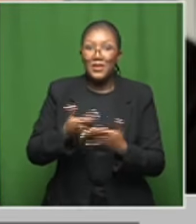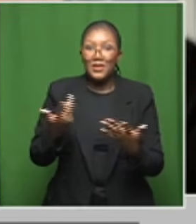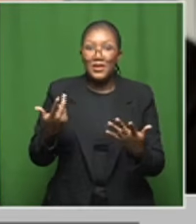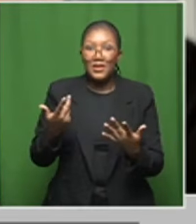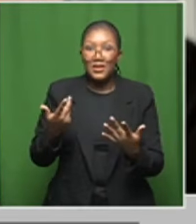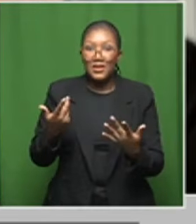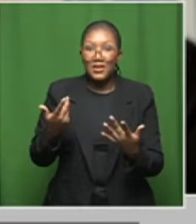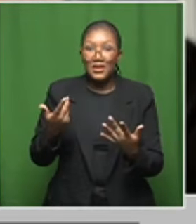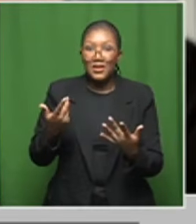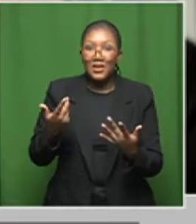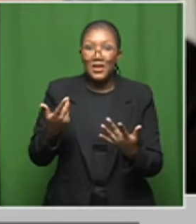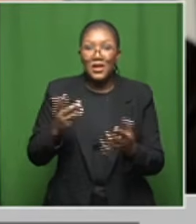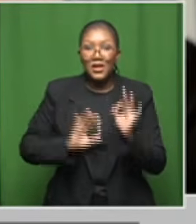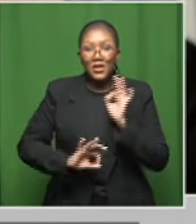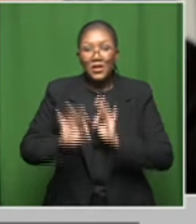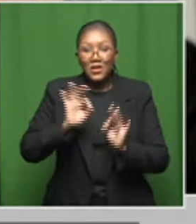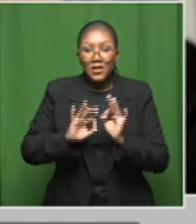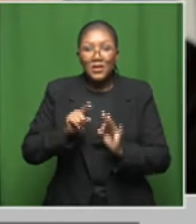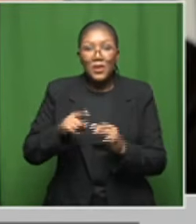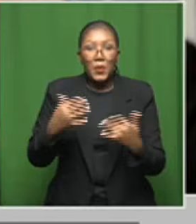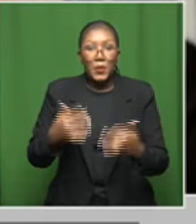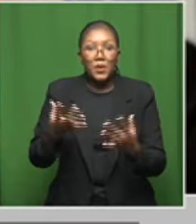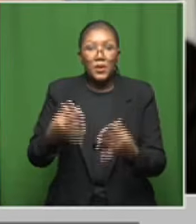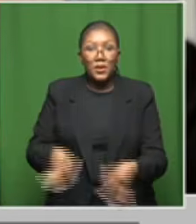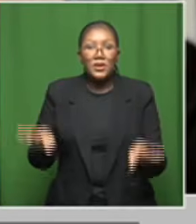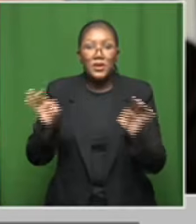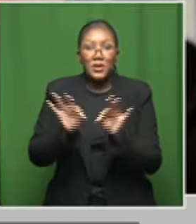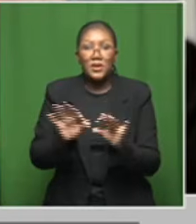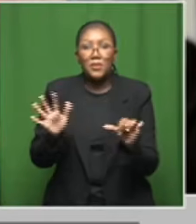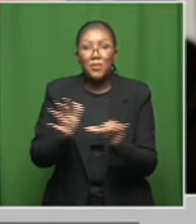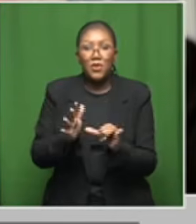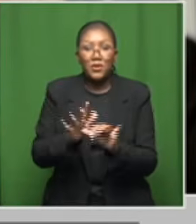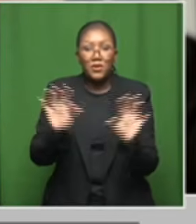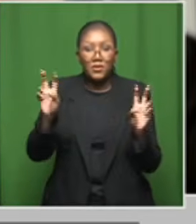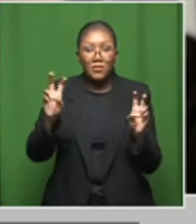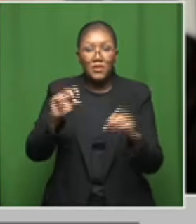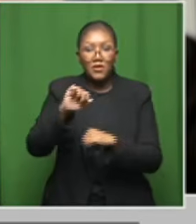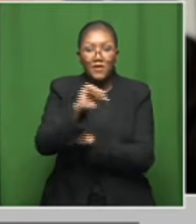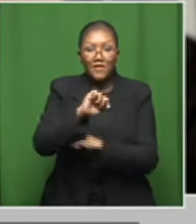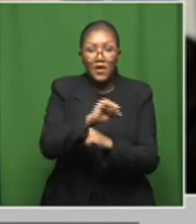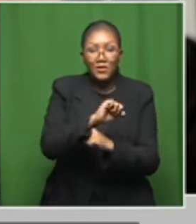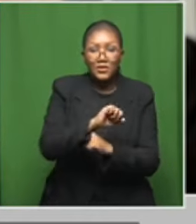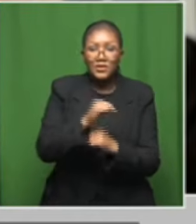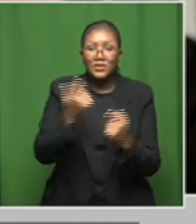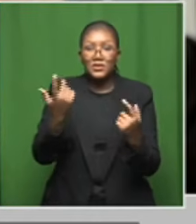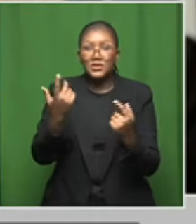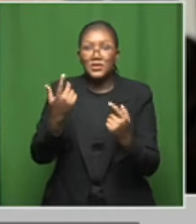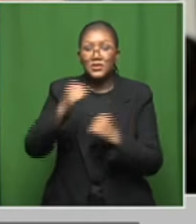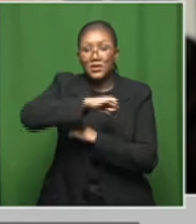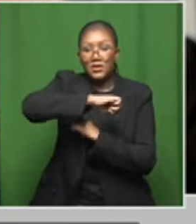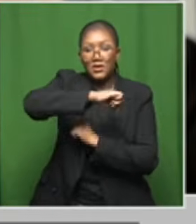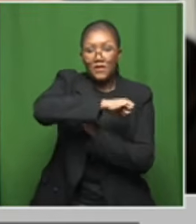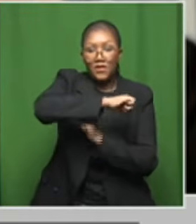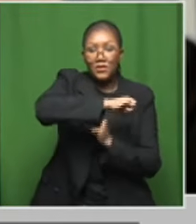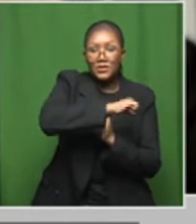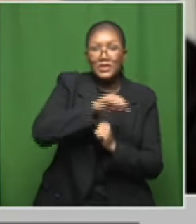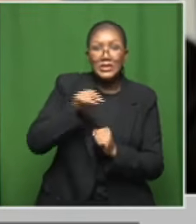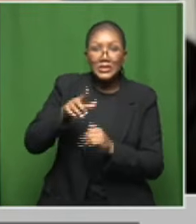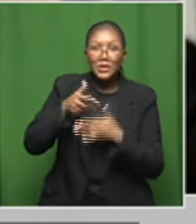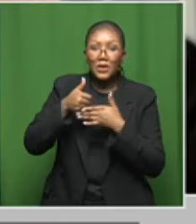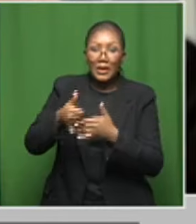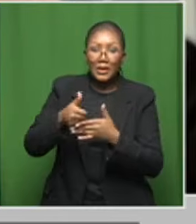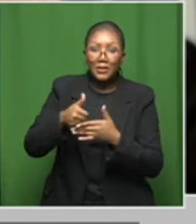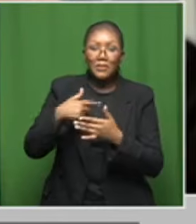can perhaps explain or elaborate a little more on the significance of the symbolism behind all of this, how it also just reflects the Foundation's mission at large, the long-term